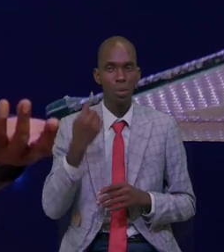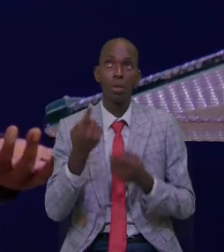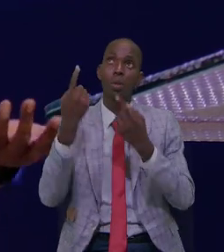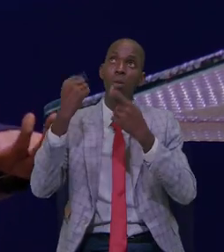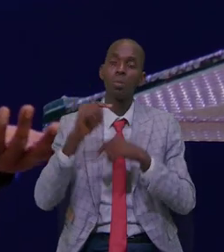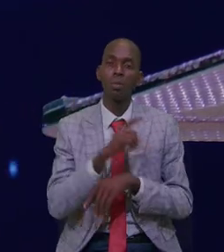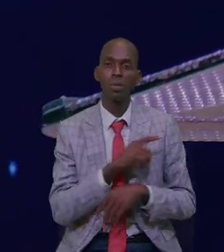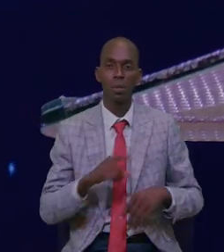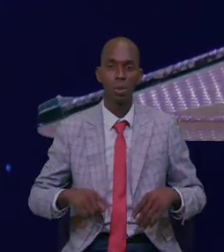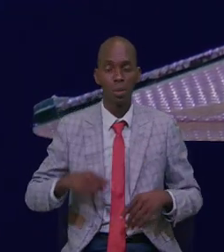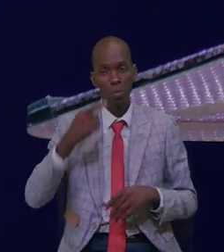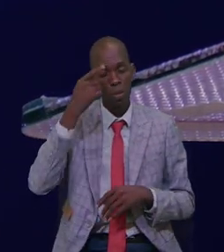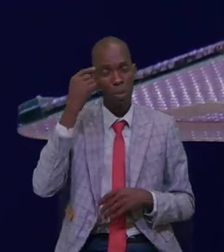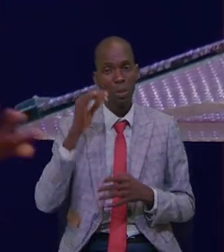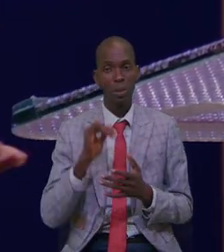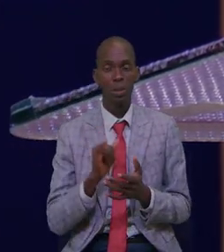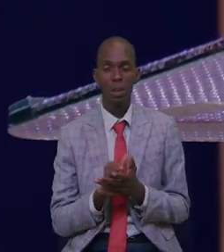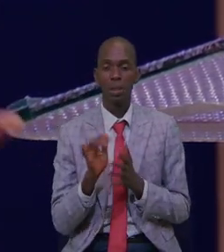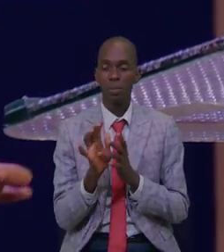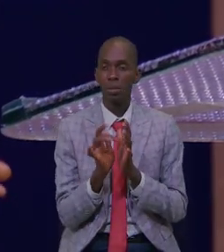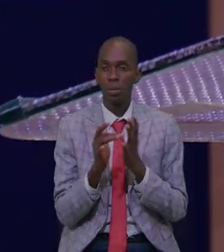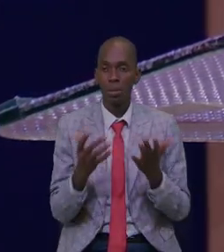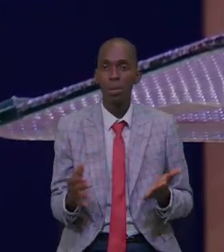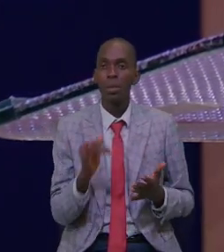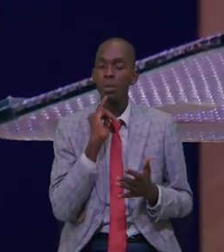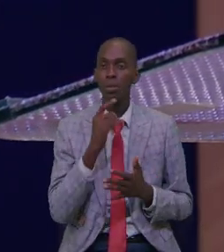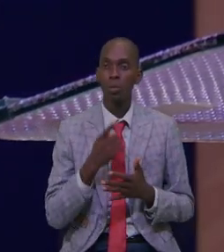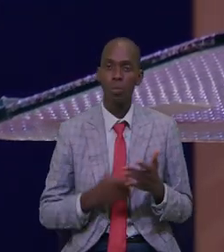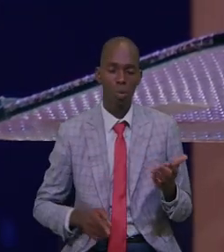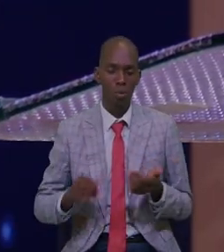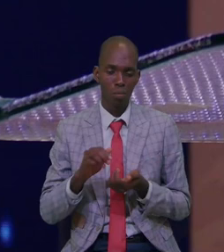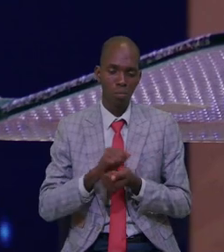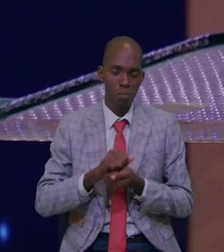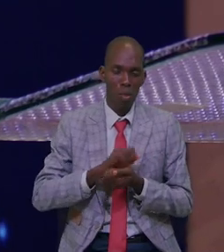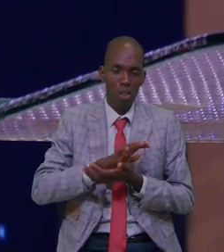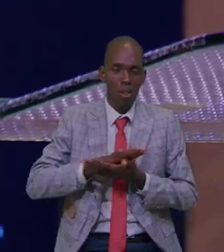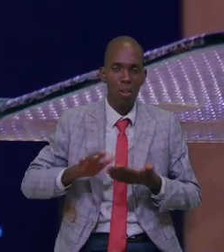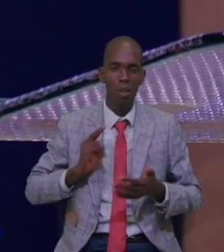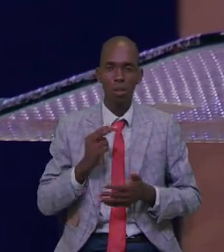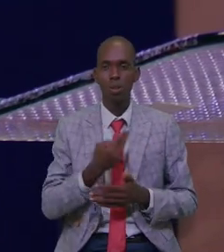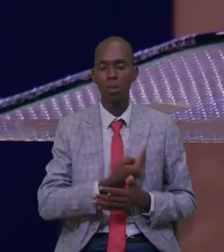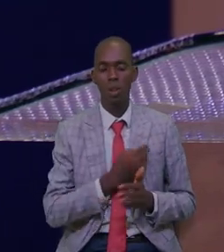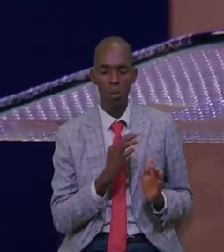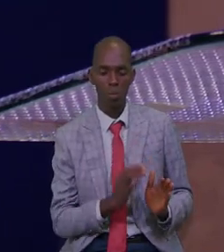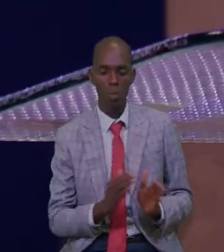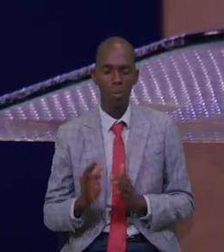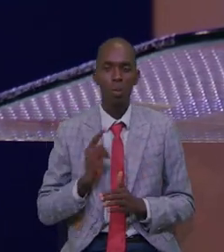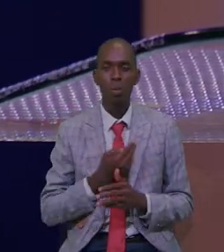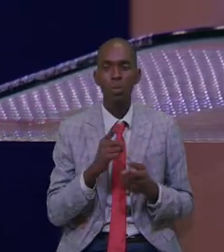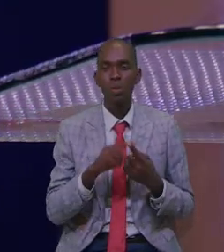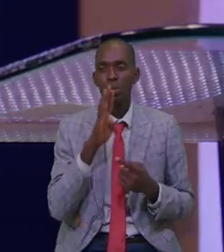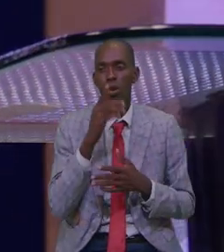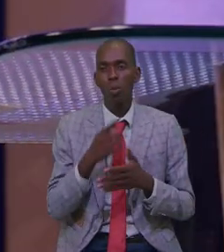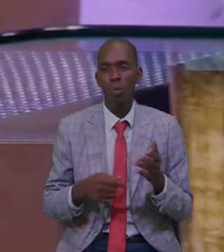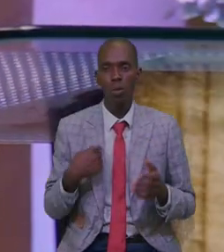Lord. Because that scripture is what purges us and prepare us to be what we ought to be in the